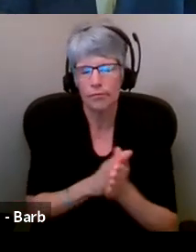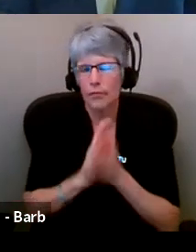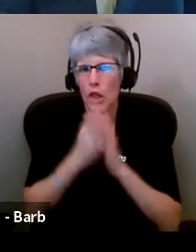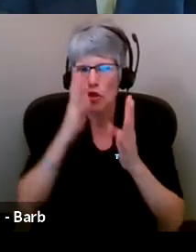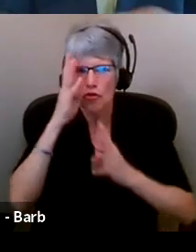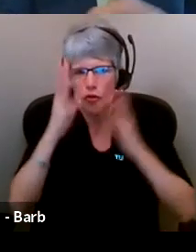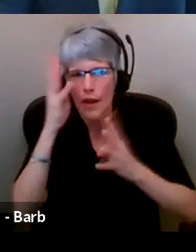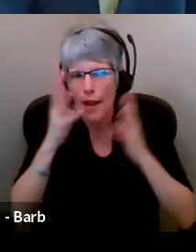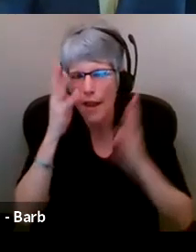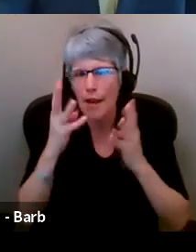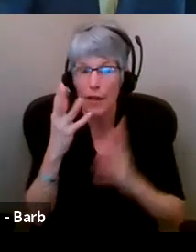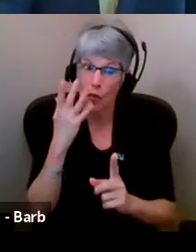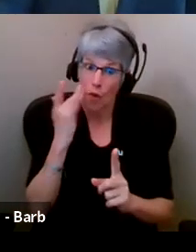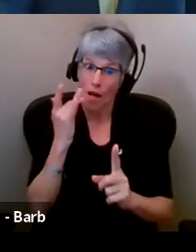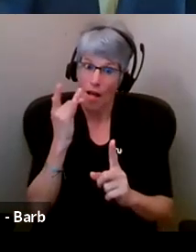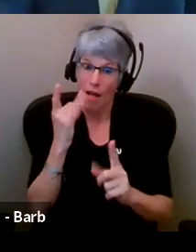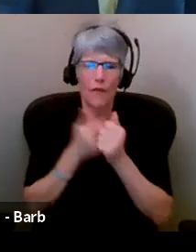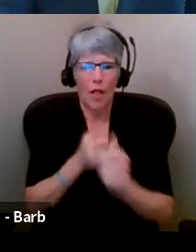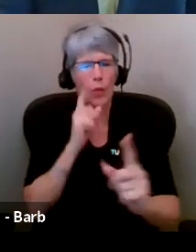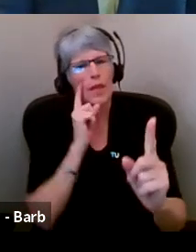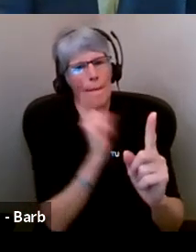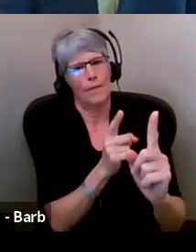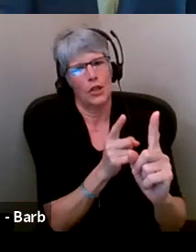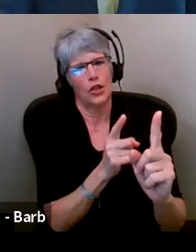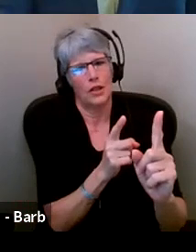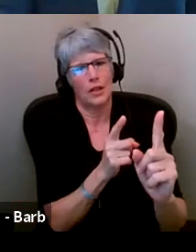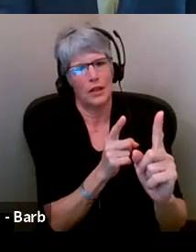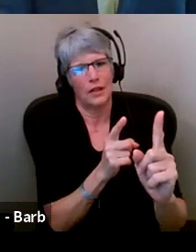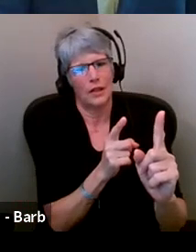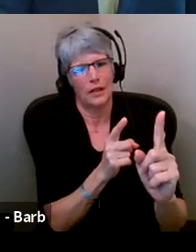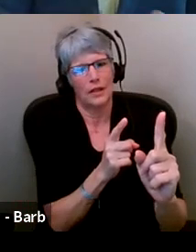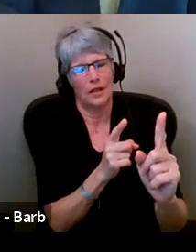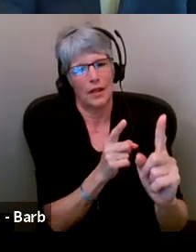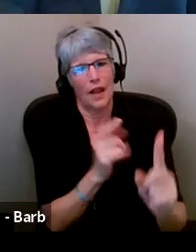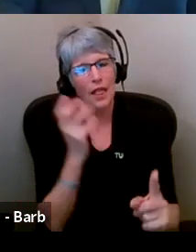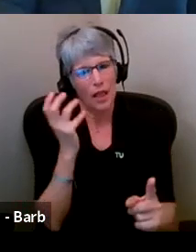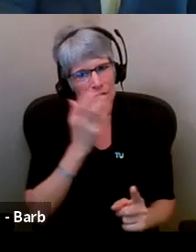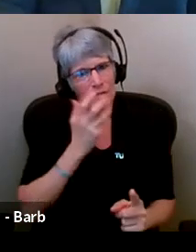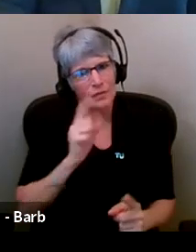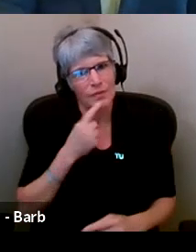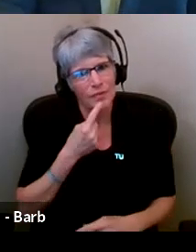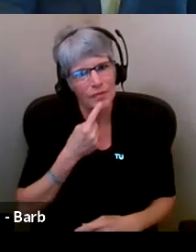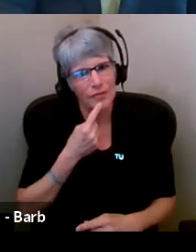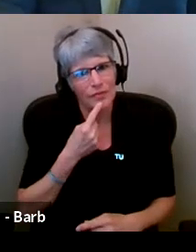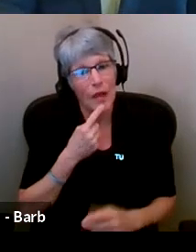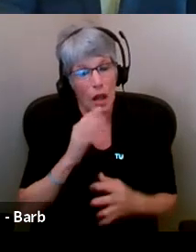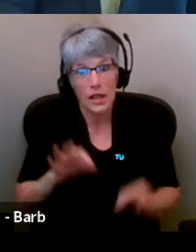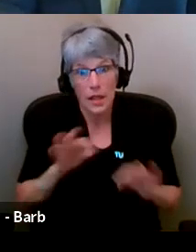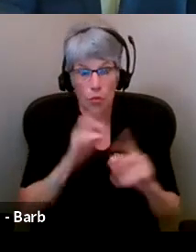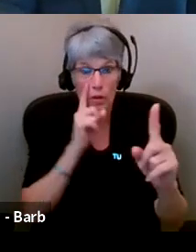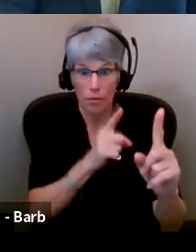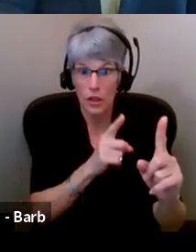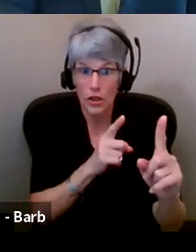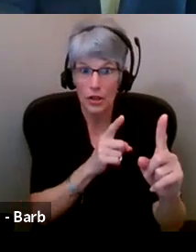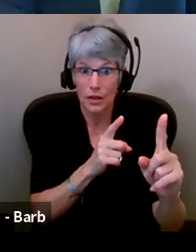in service of following this mission. And that's not to be taken lightly. This is an important mission. And we